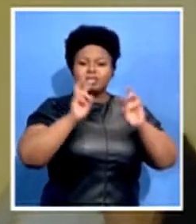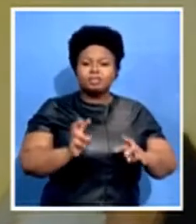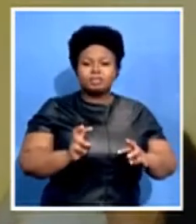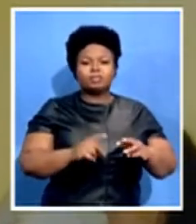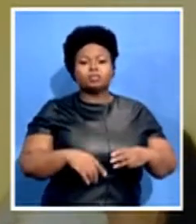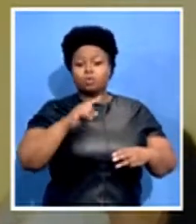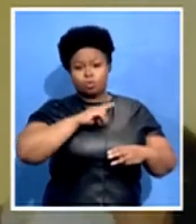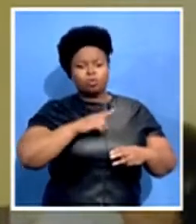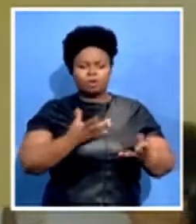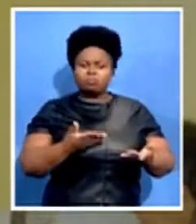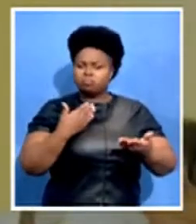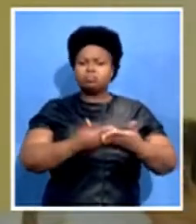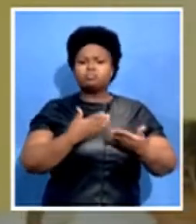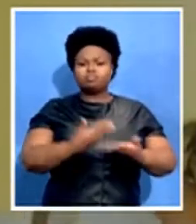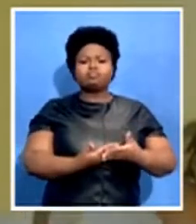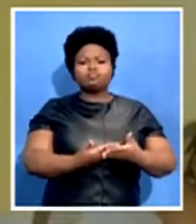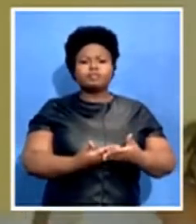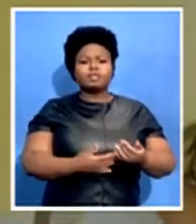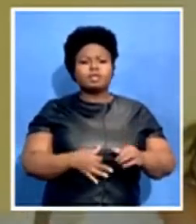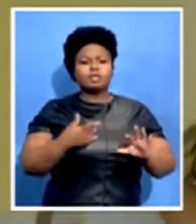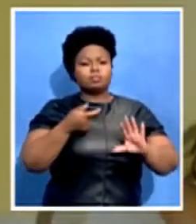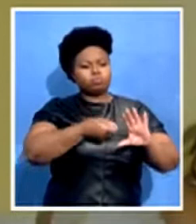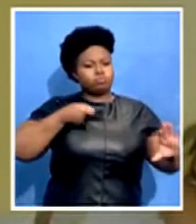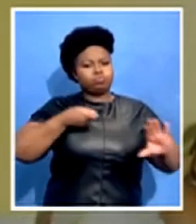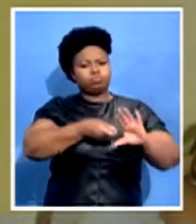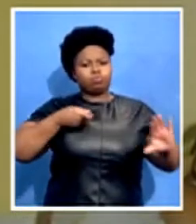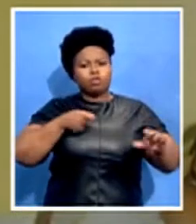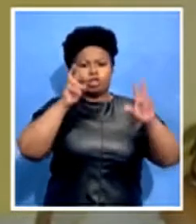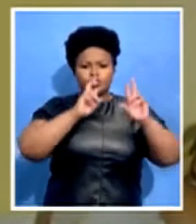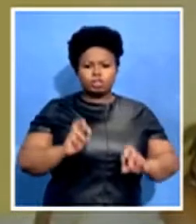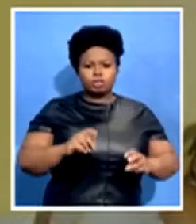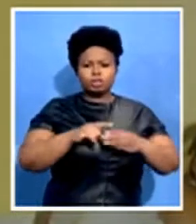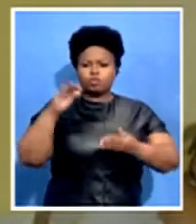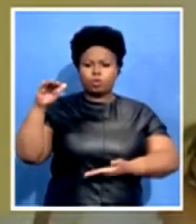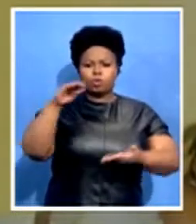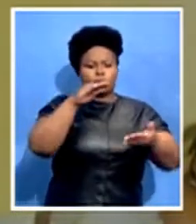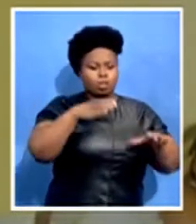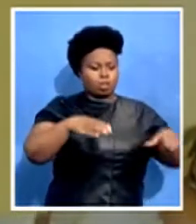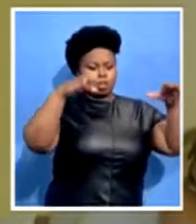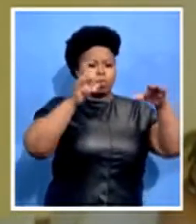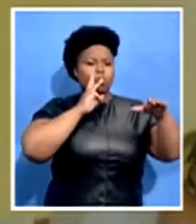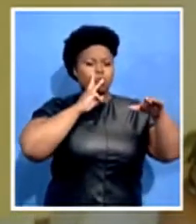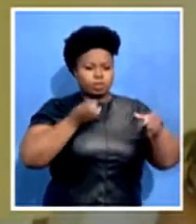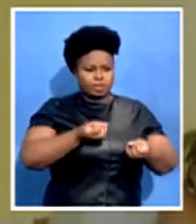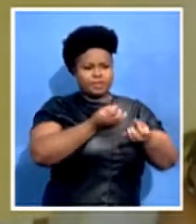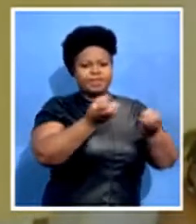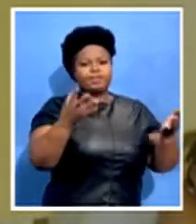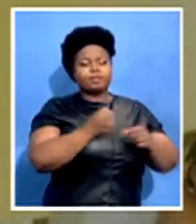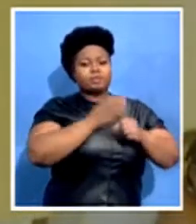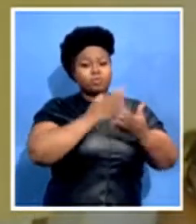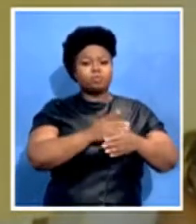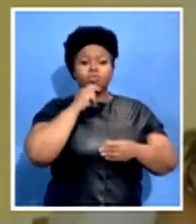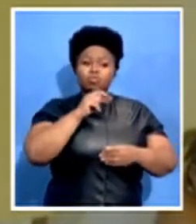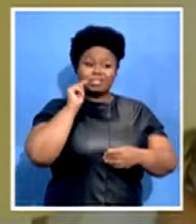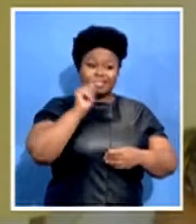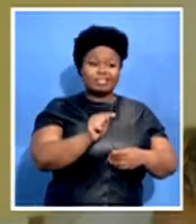a generator or bring in the water to ensure that a structure that is not quite suitable can